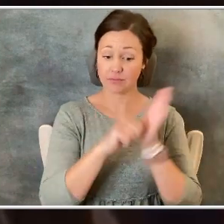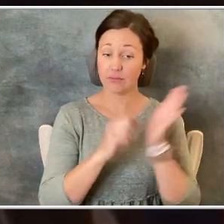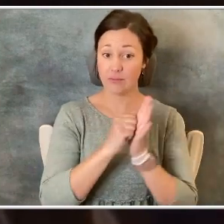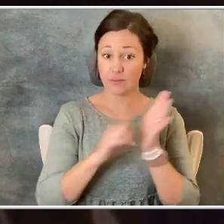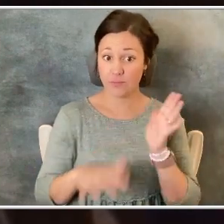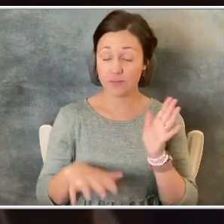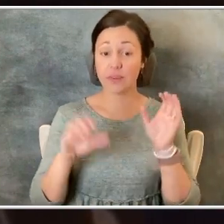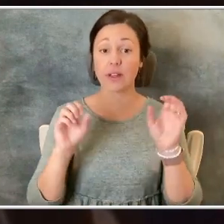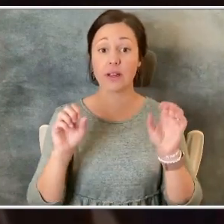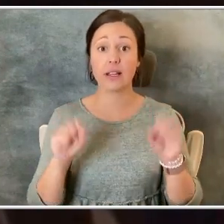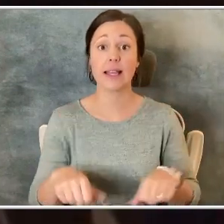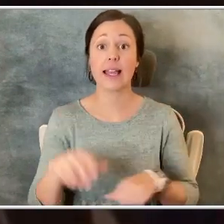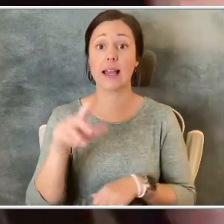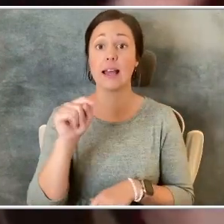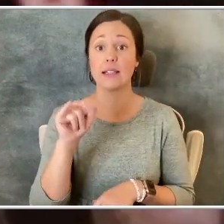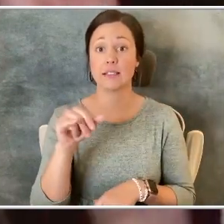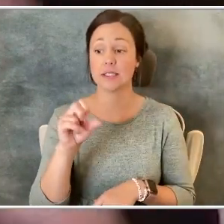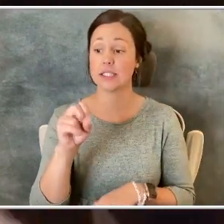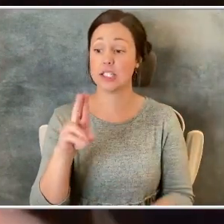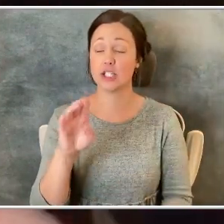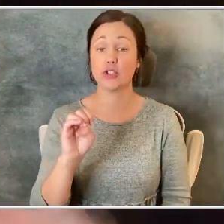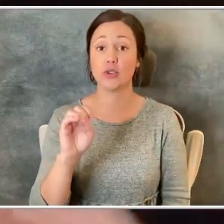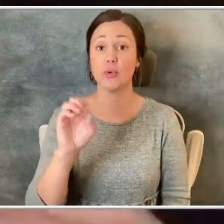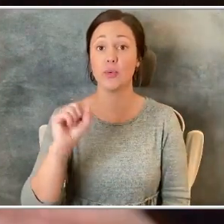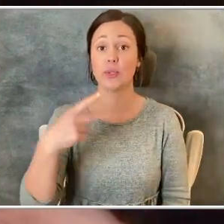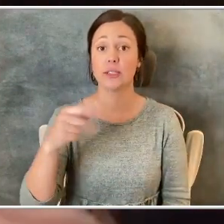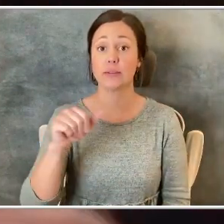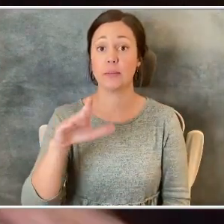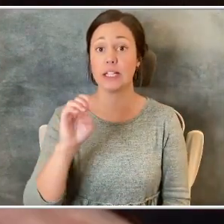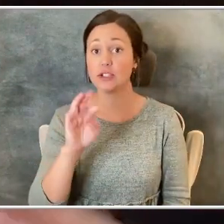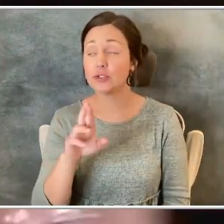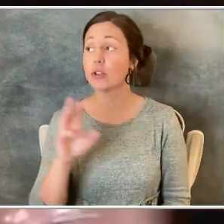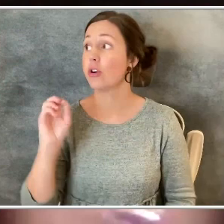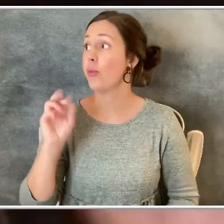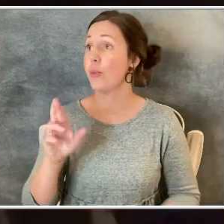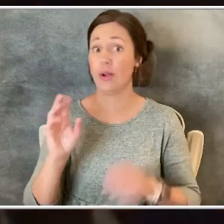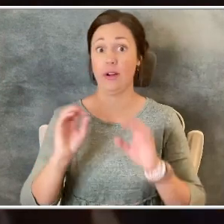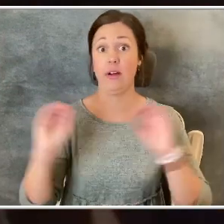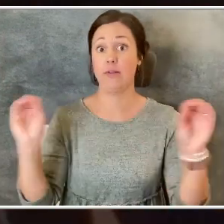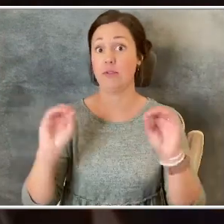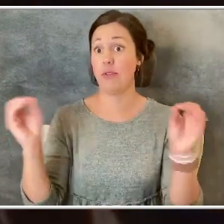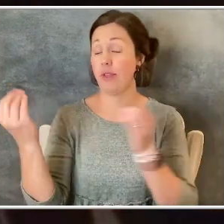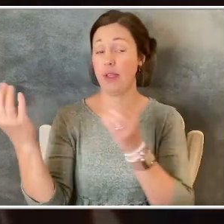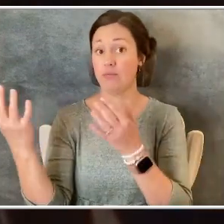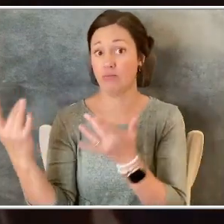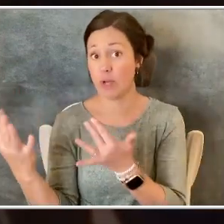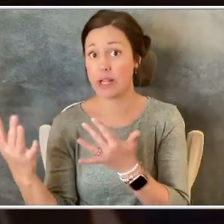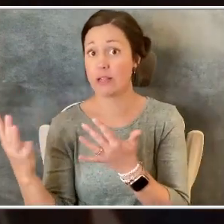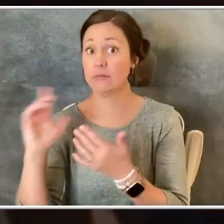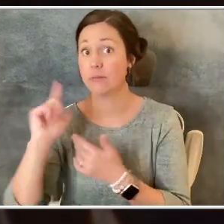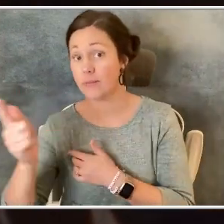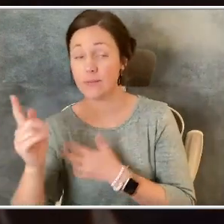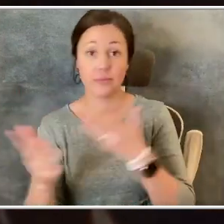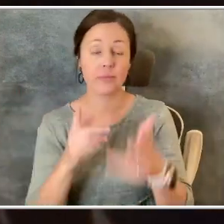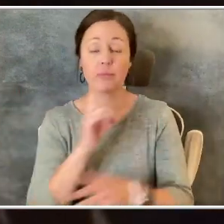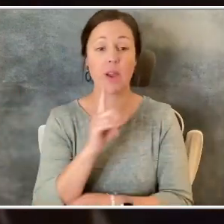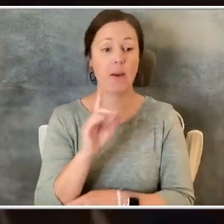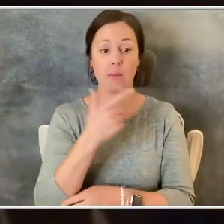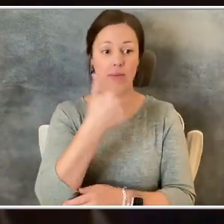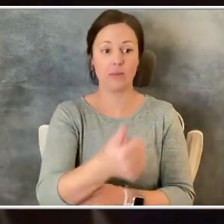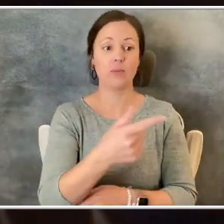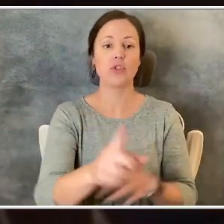expander or spacer, or you could do nothing and wait. But, you know, in her case, we started with the tissue